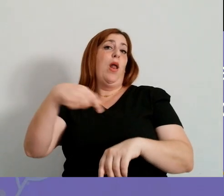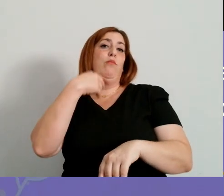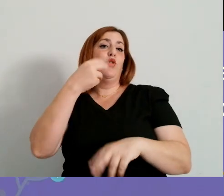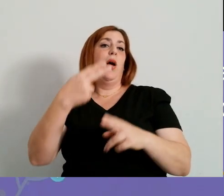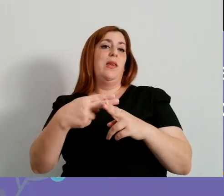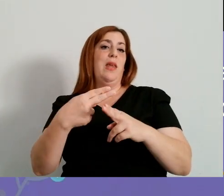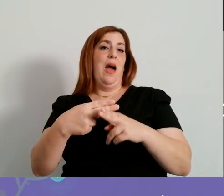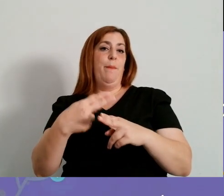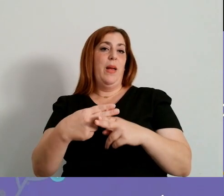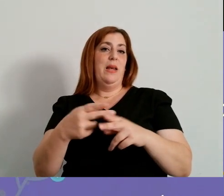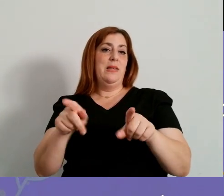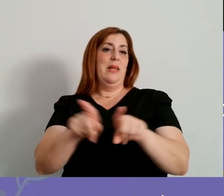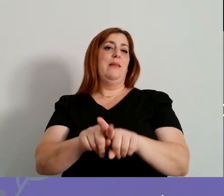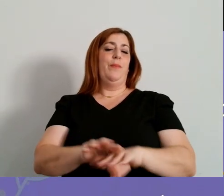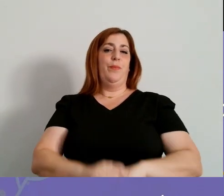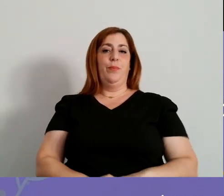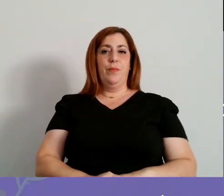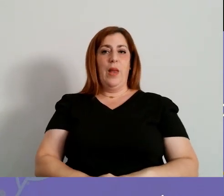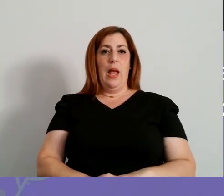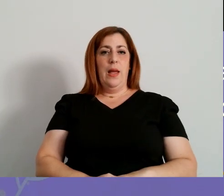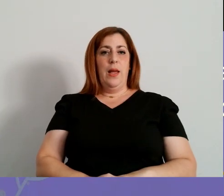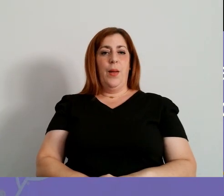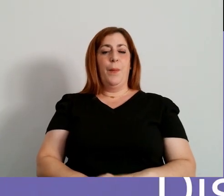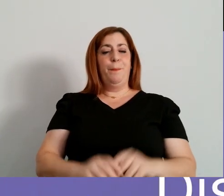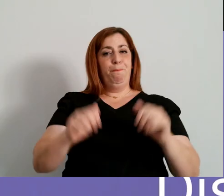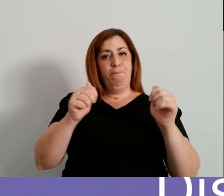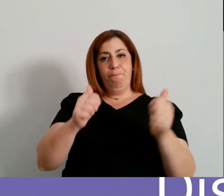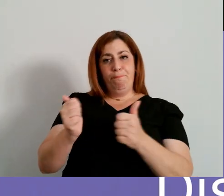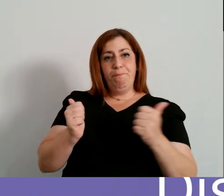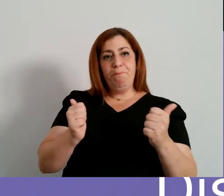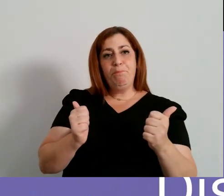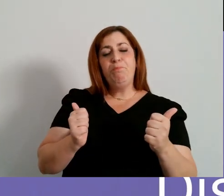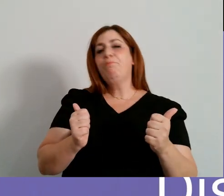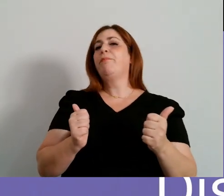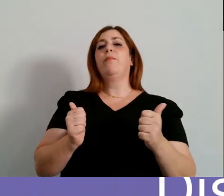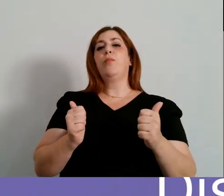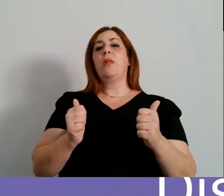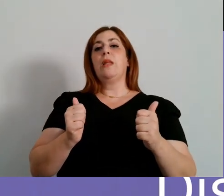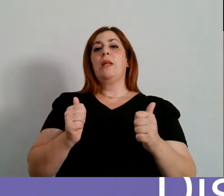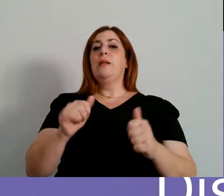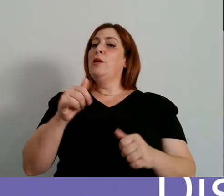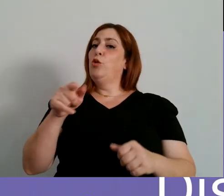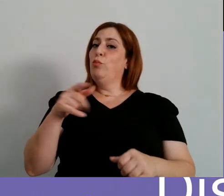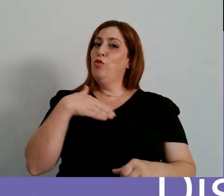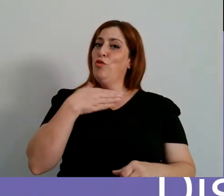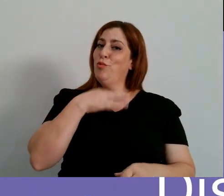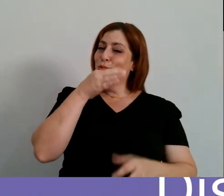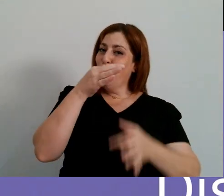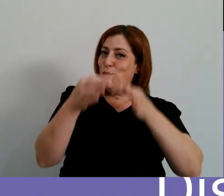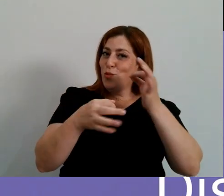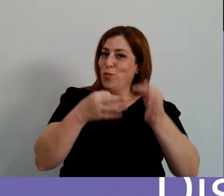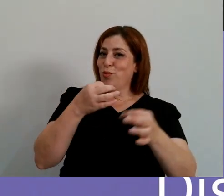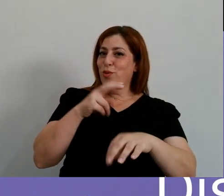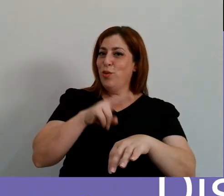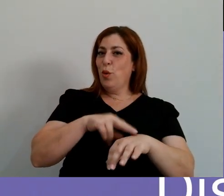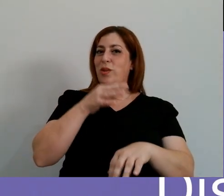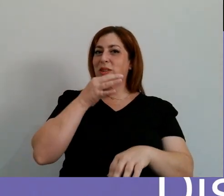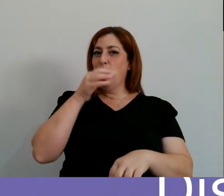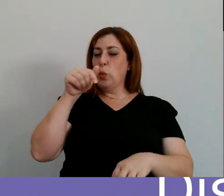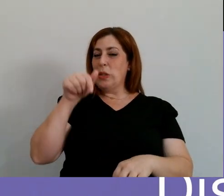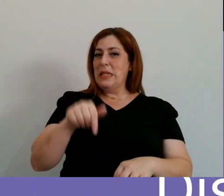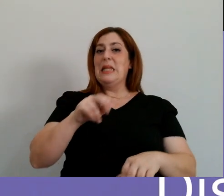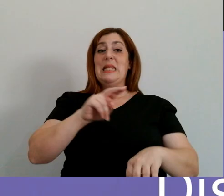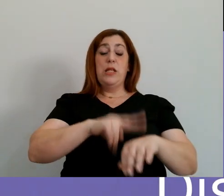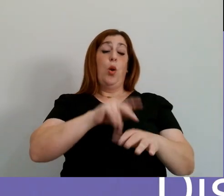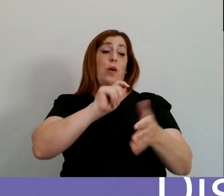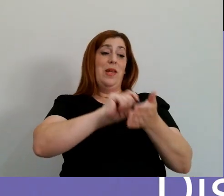I believe I had another thing. No, I didn't. Okay, so if anyone has any questions, now's the time. You